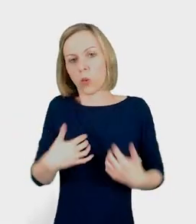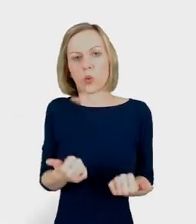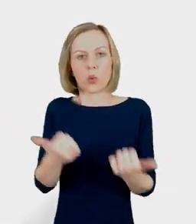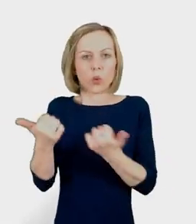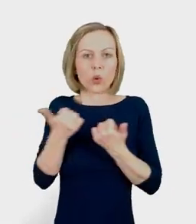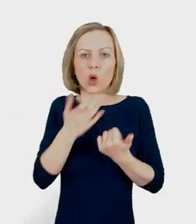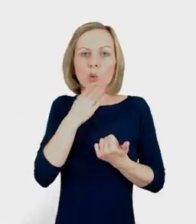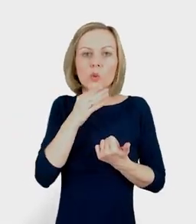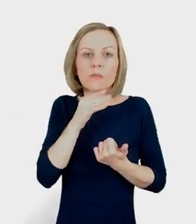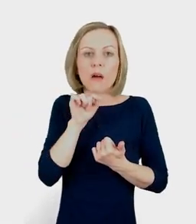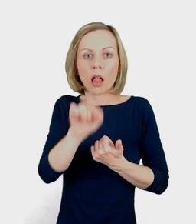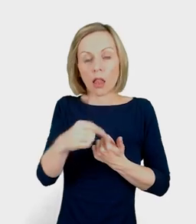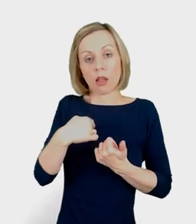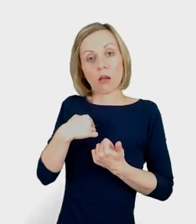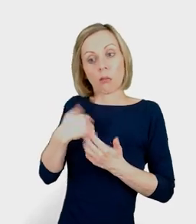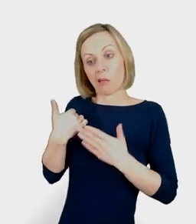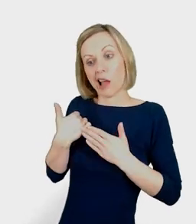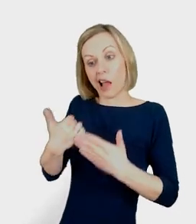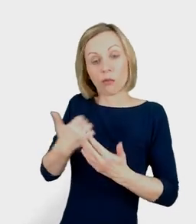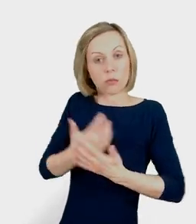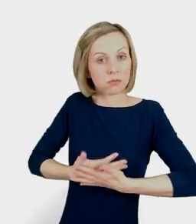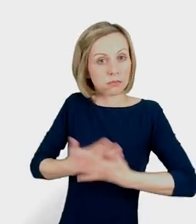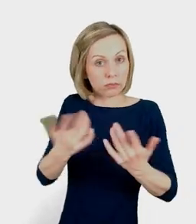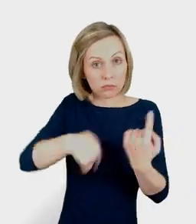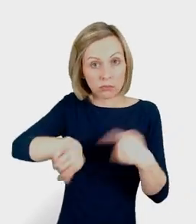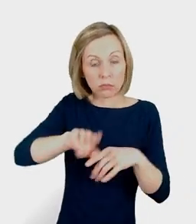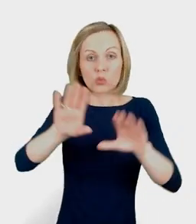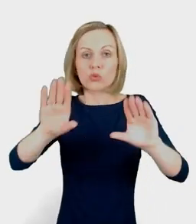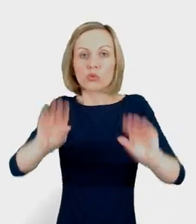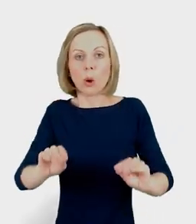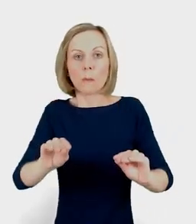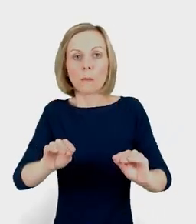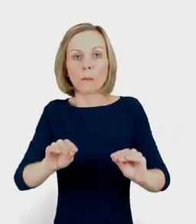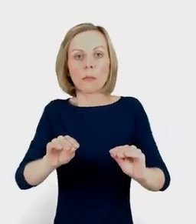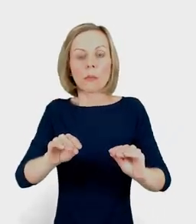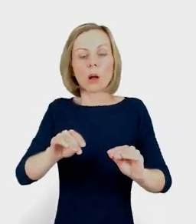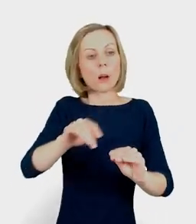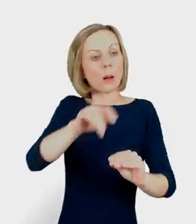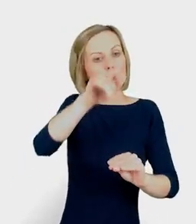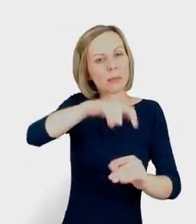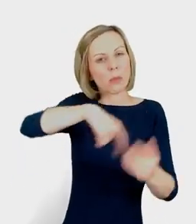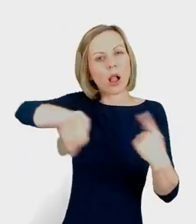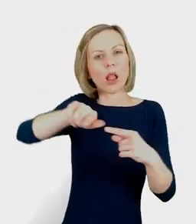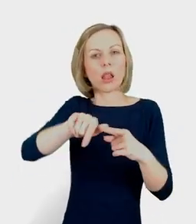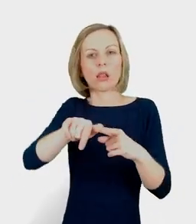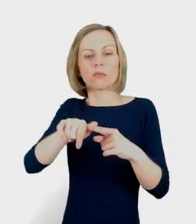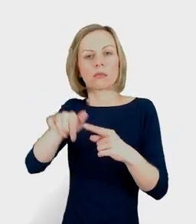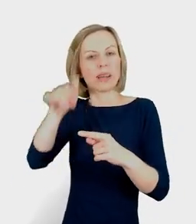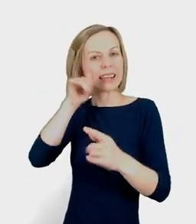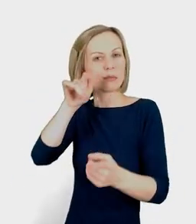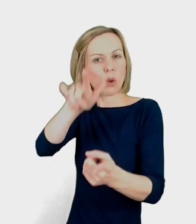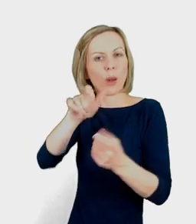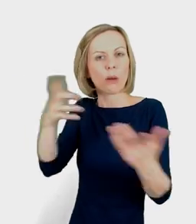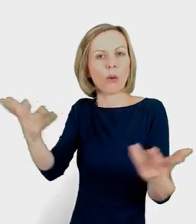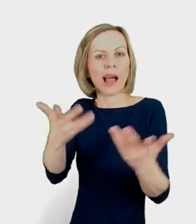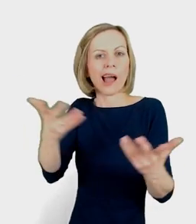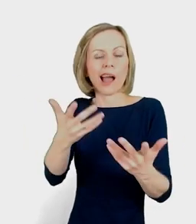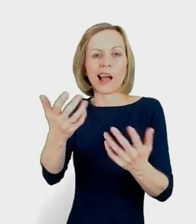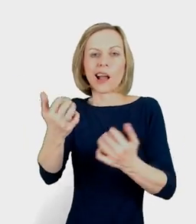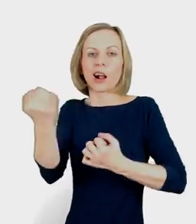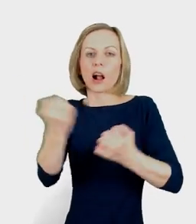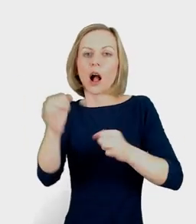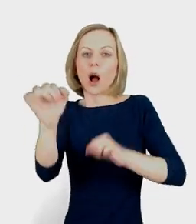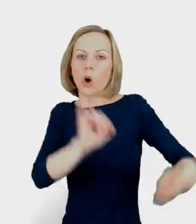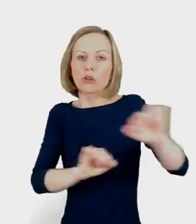are really useful. They've been helping to stop traffickers exploiting people in car washes and in the agricultural